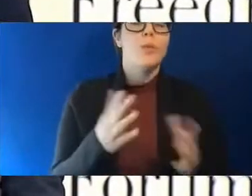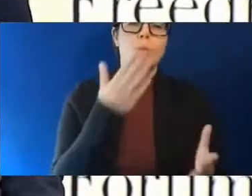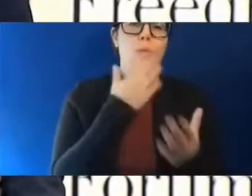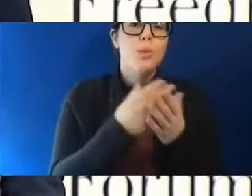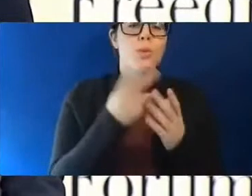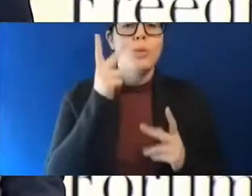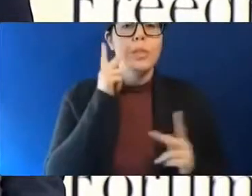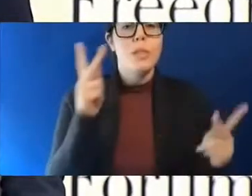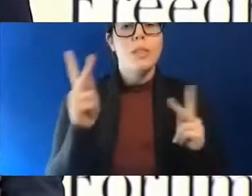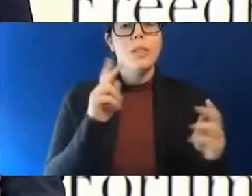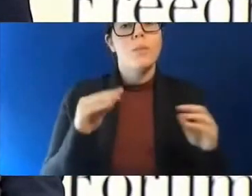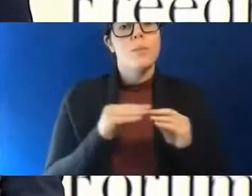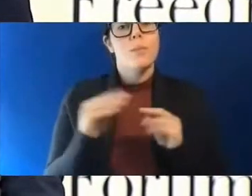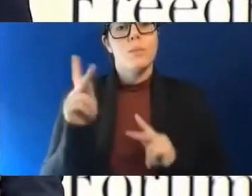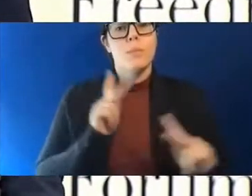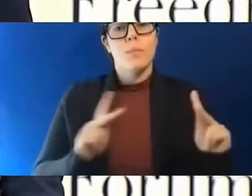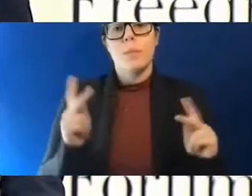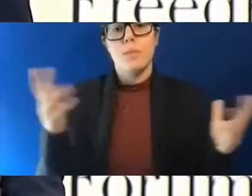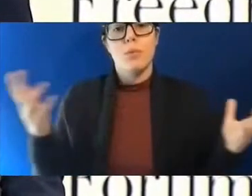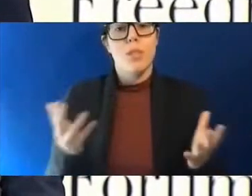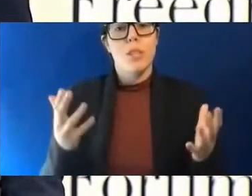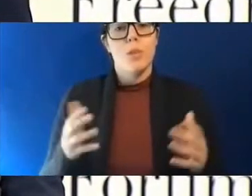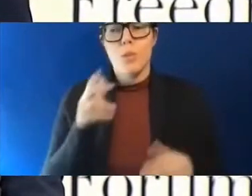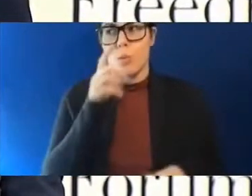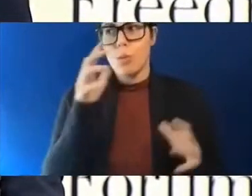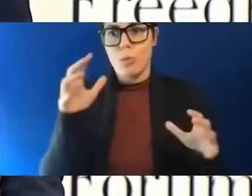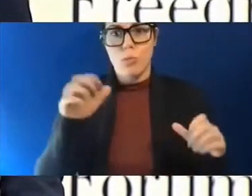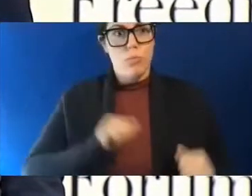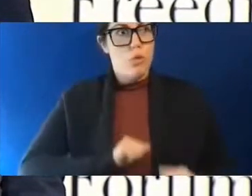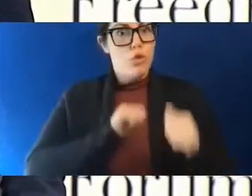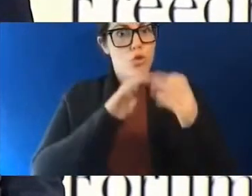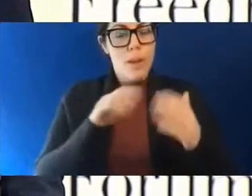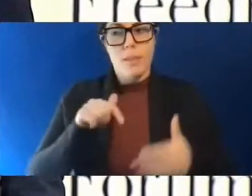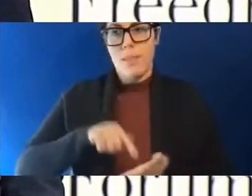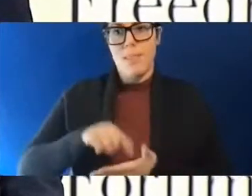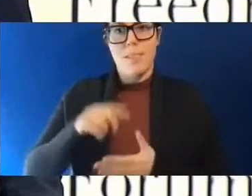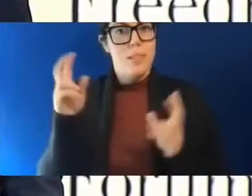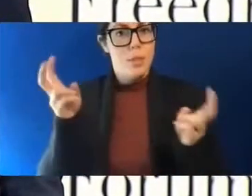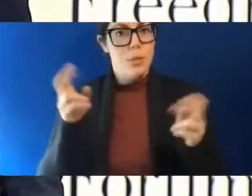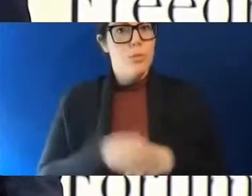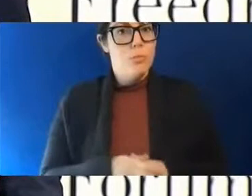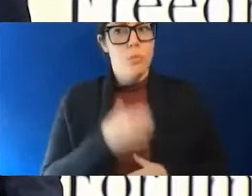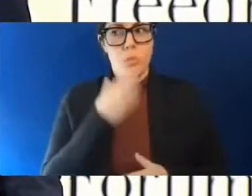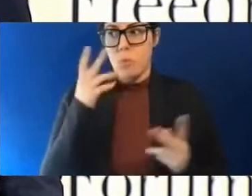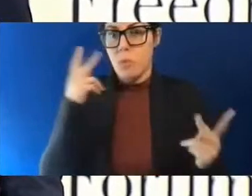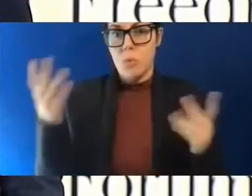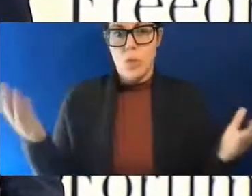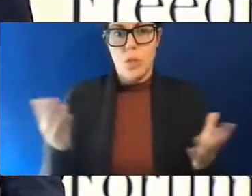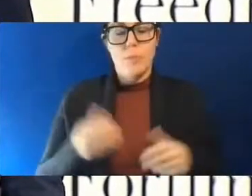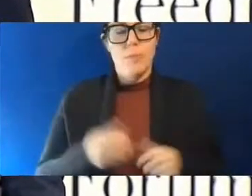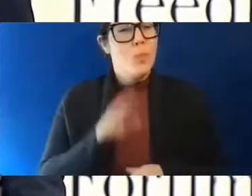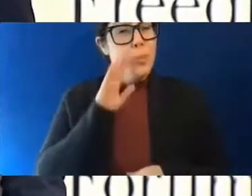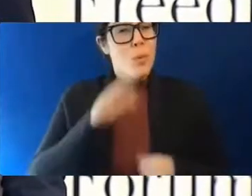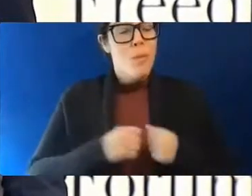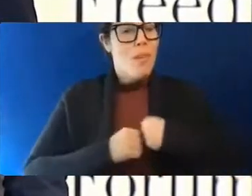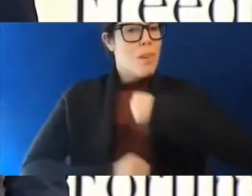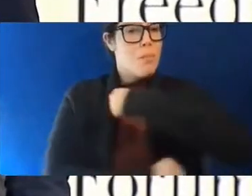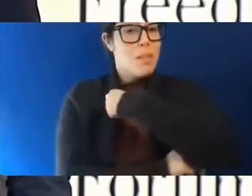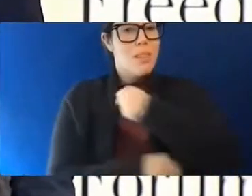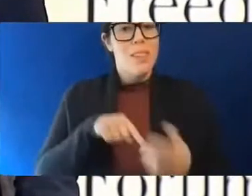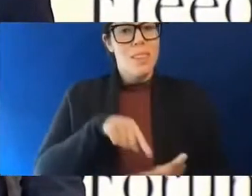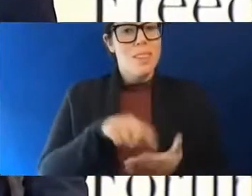of organizations that are taking actions to address this issue. Fundamentally, this is an issue